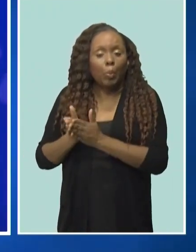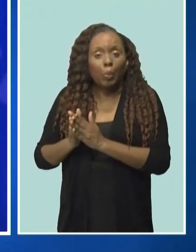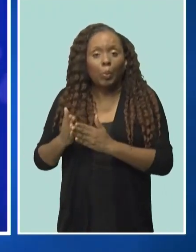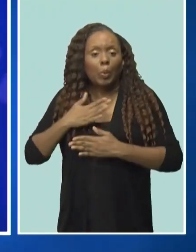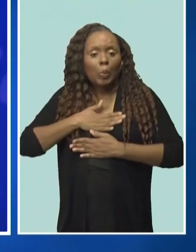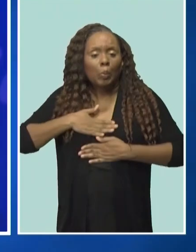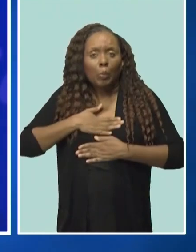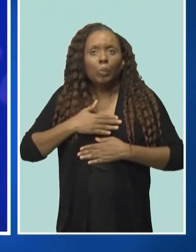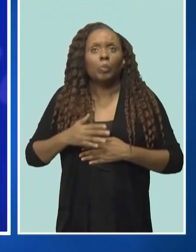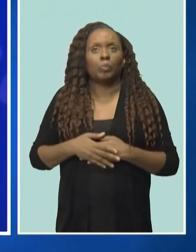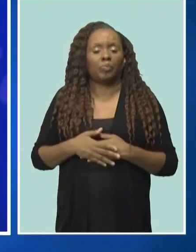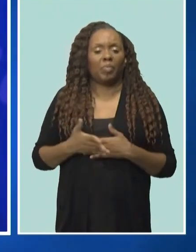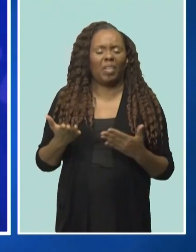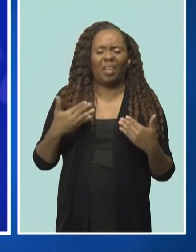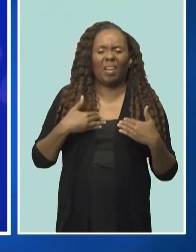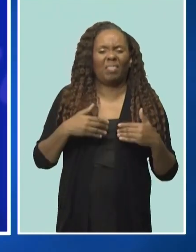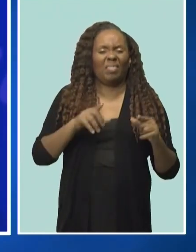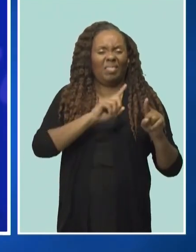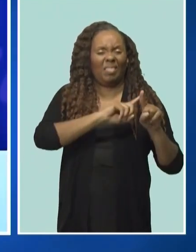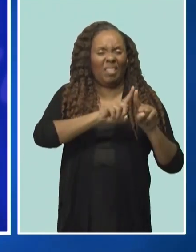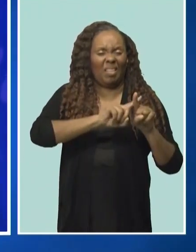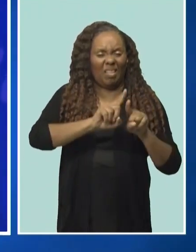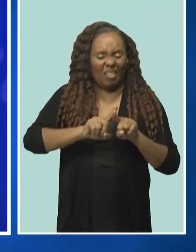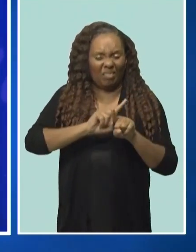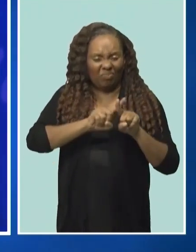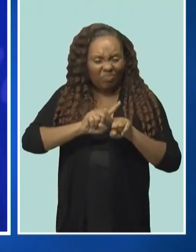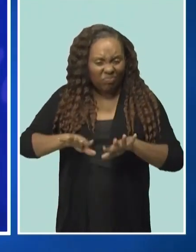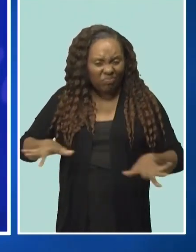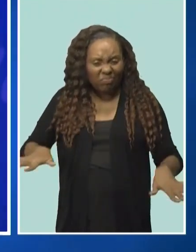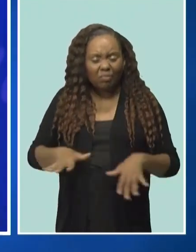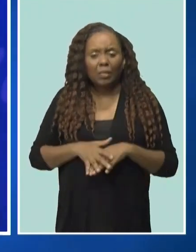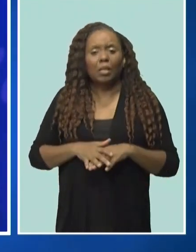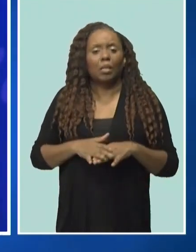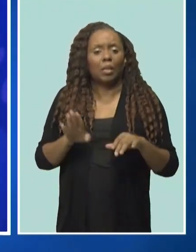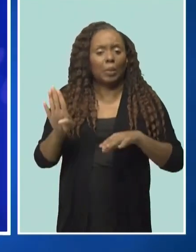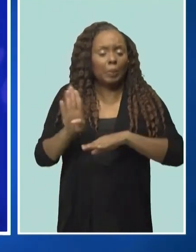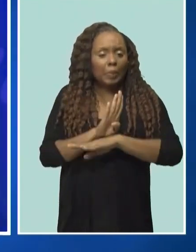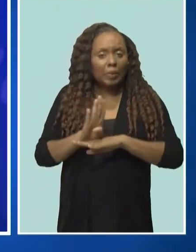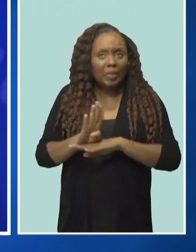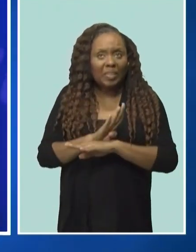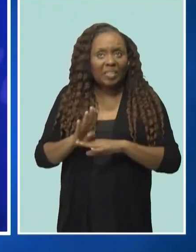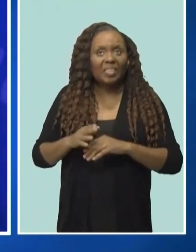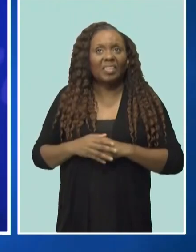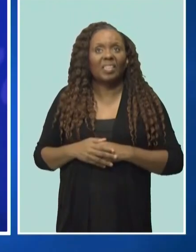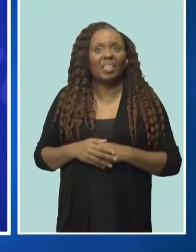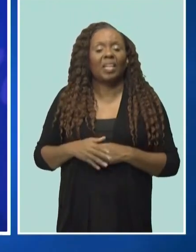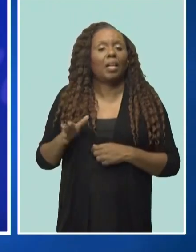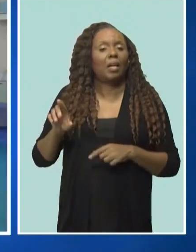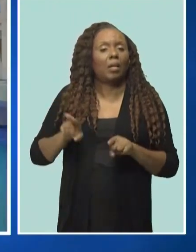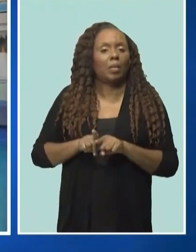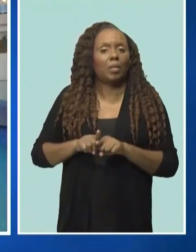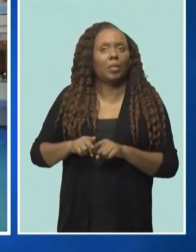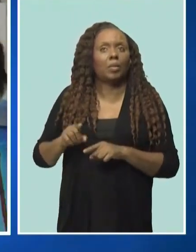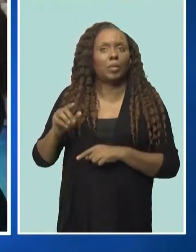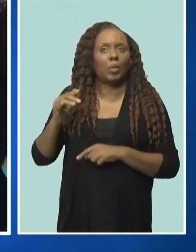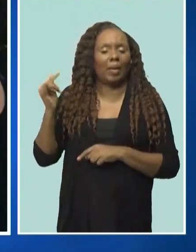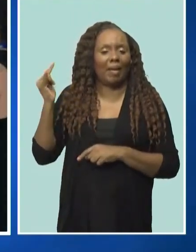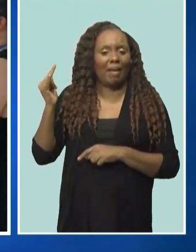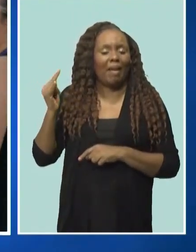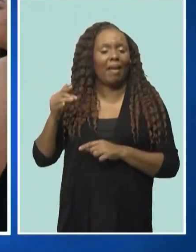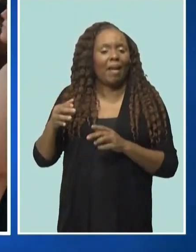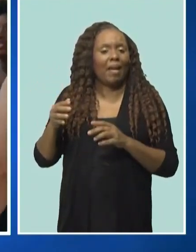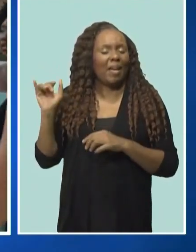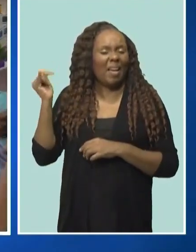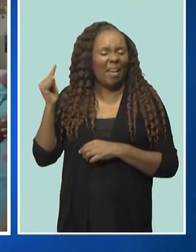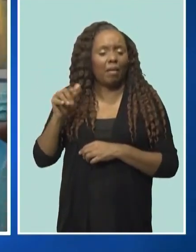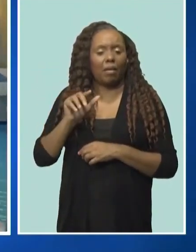global gifting. We have every aspect of the incentive business, including air. I don't want to leave that out. Chief Executive Officer